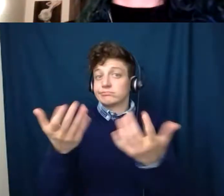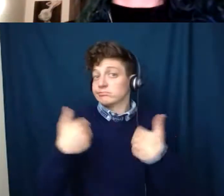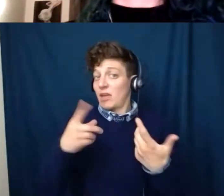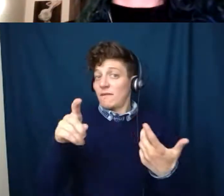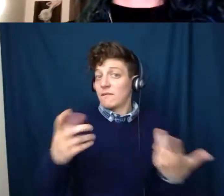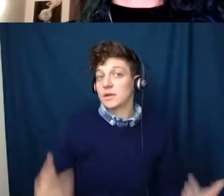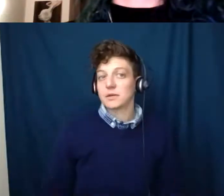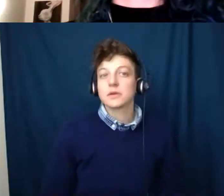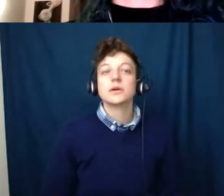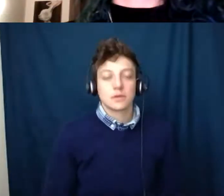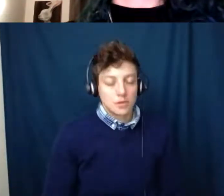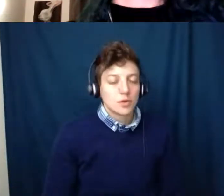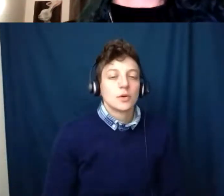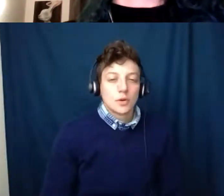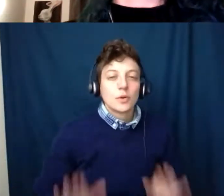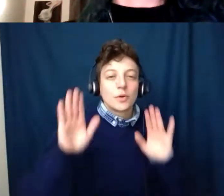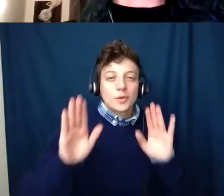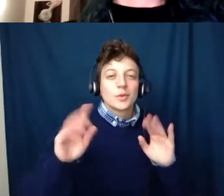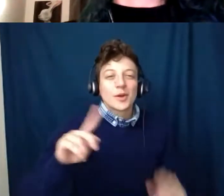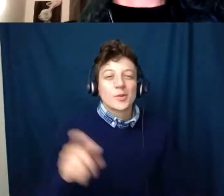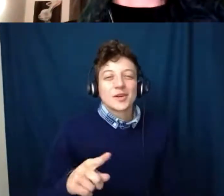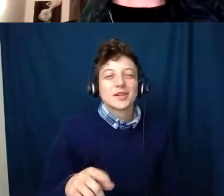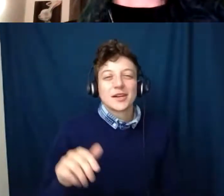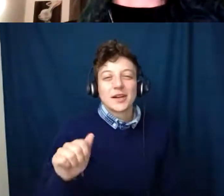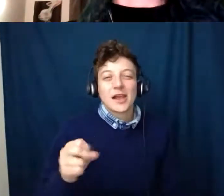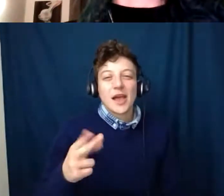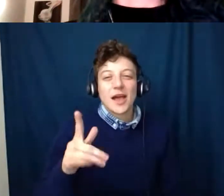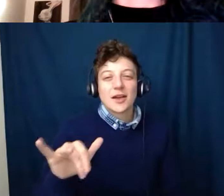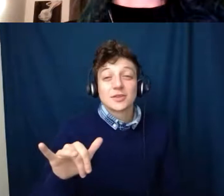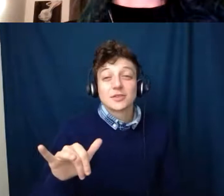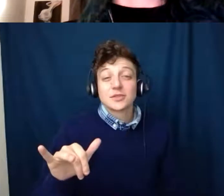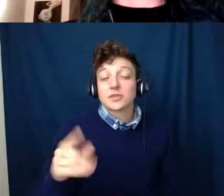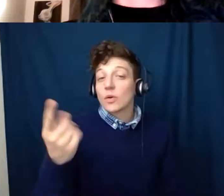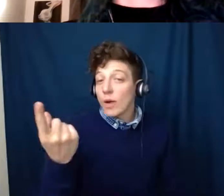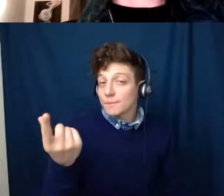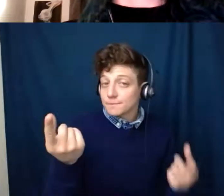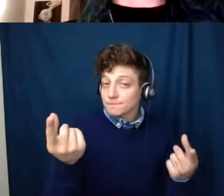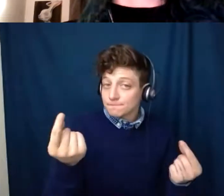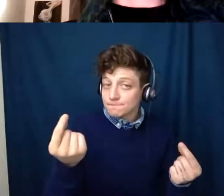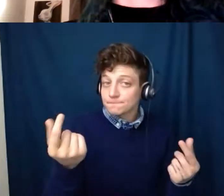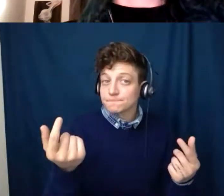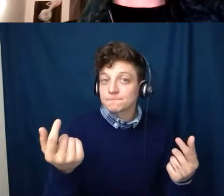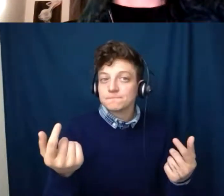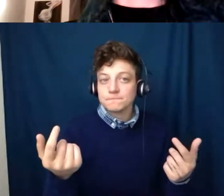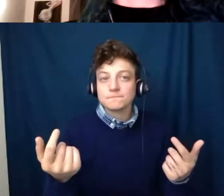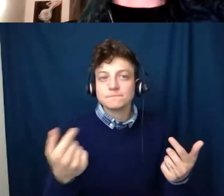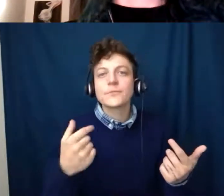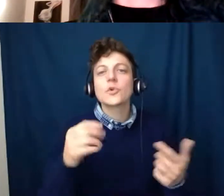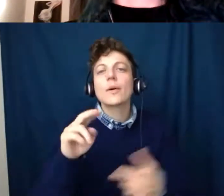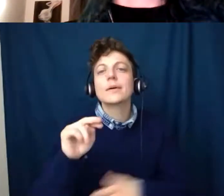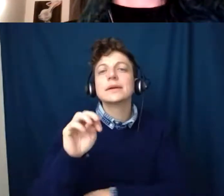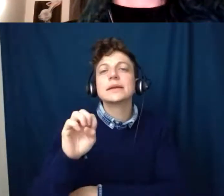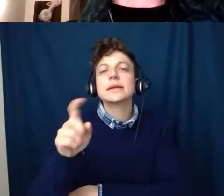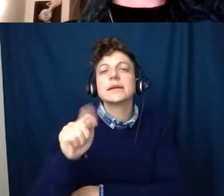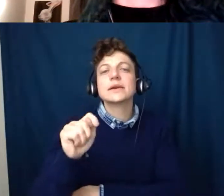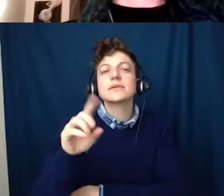that is a great question, Ashley. So I would say one thing you could do, so Next Distro I mentioned is a national nonprofit,